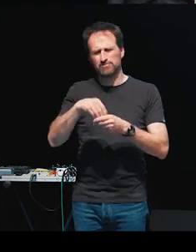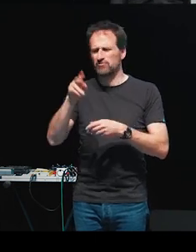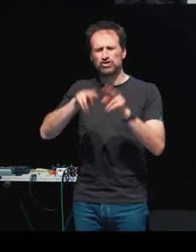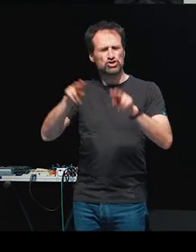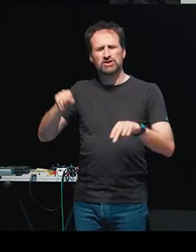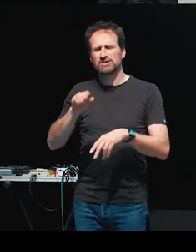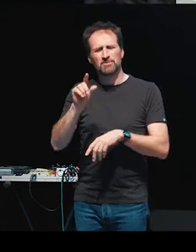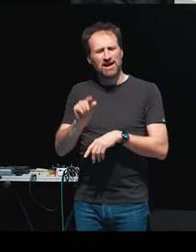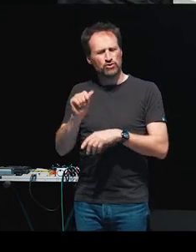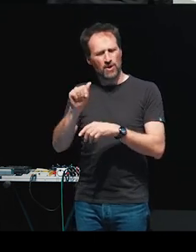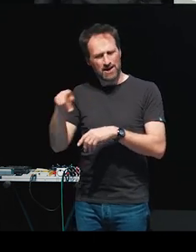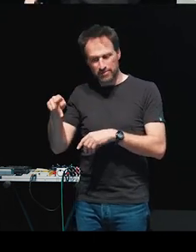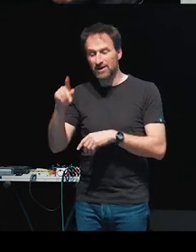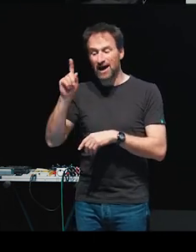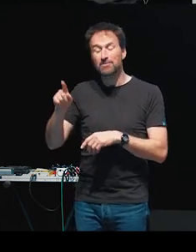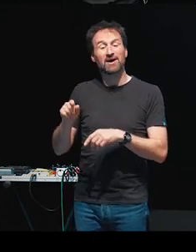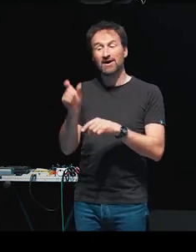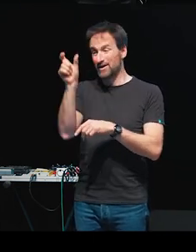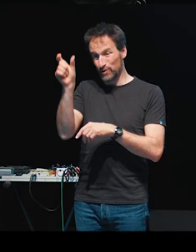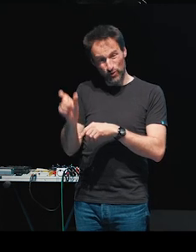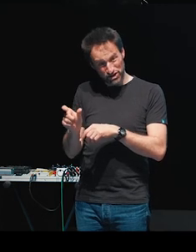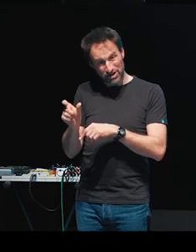you can reuse your widget with them.